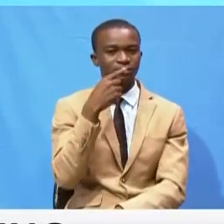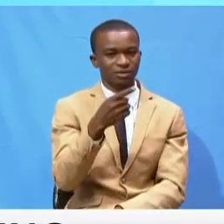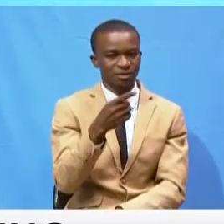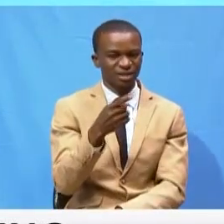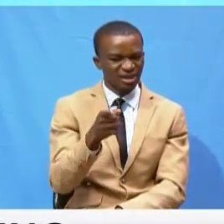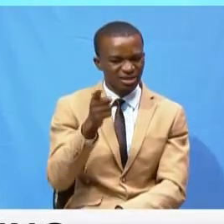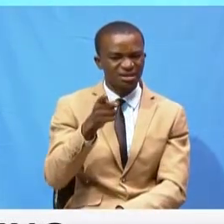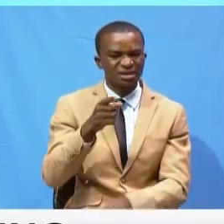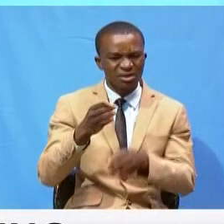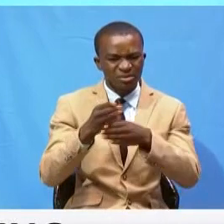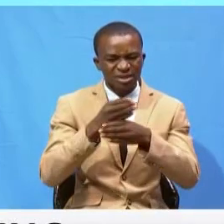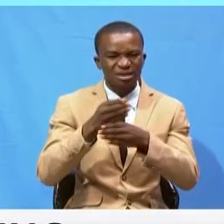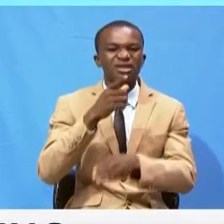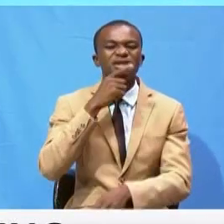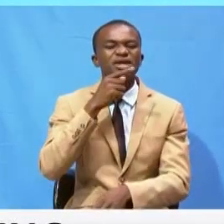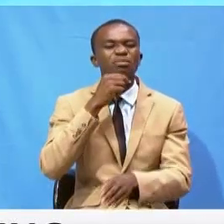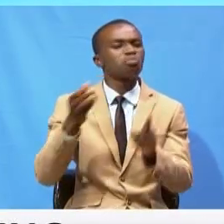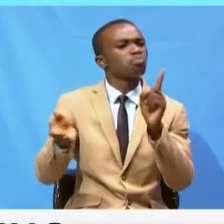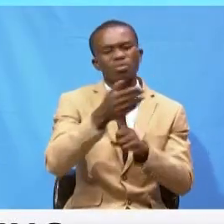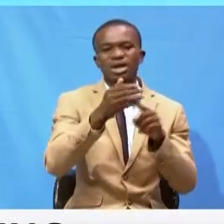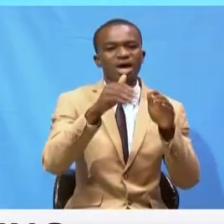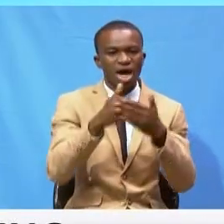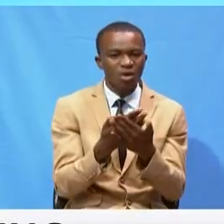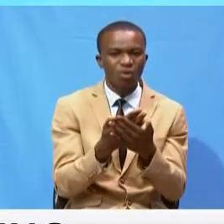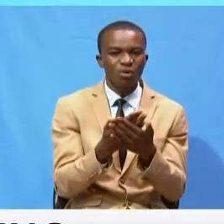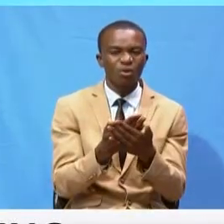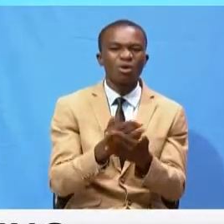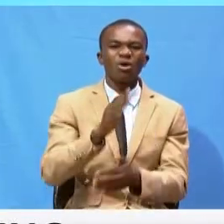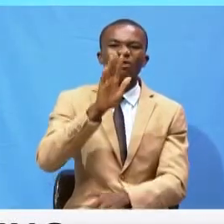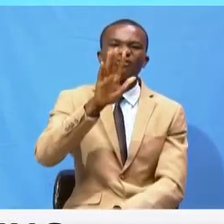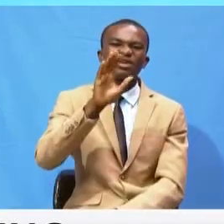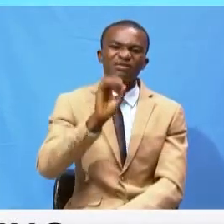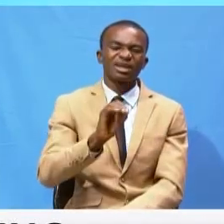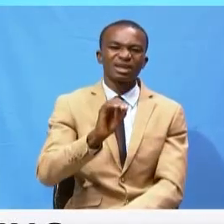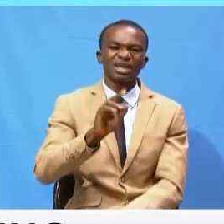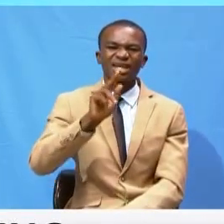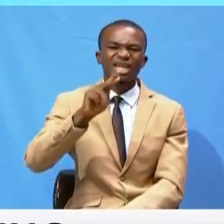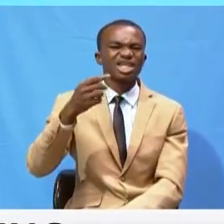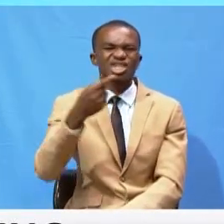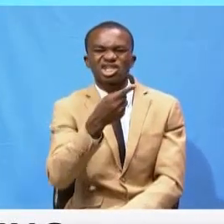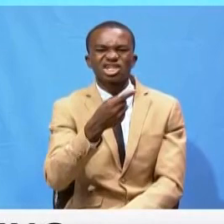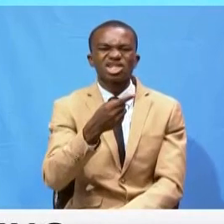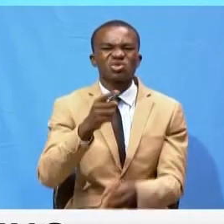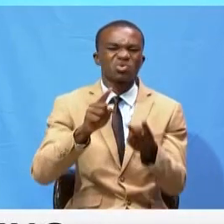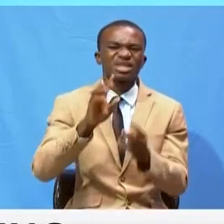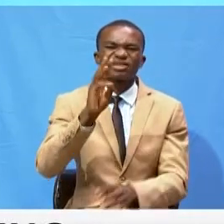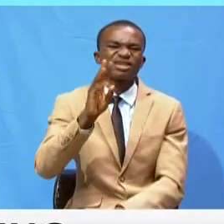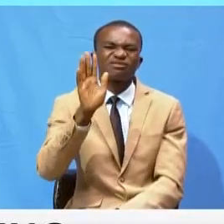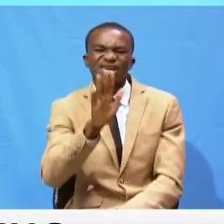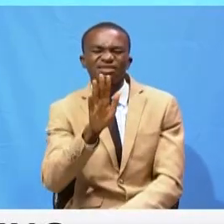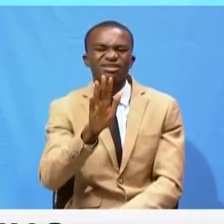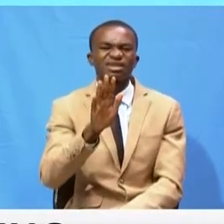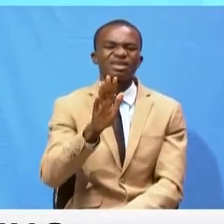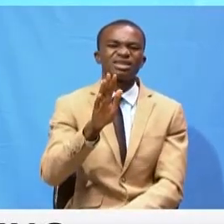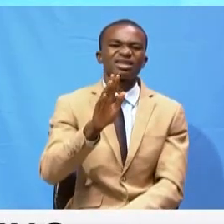named businessman was nabbed after he was found with 60 by 75 kilogram bags of white maize.